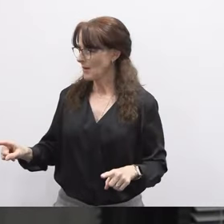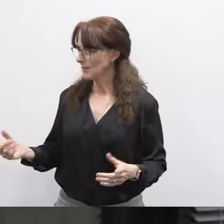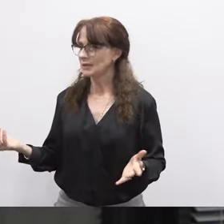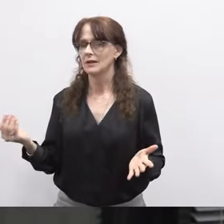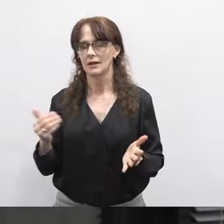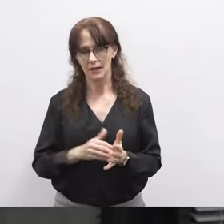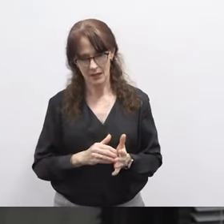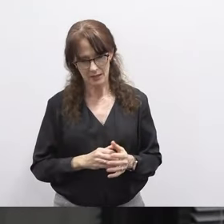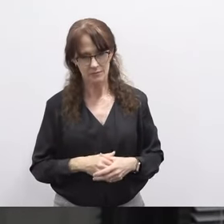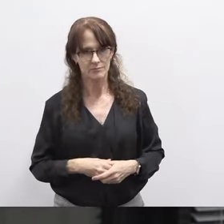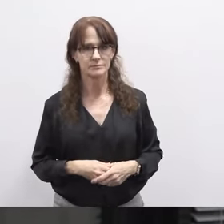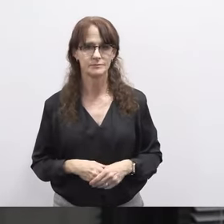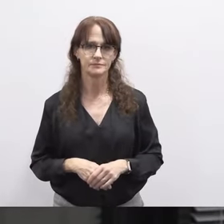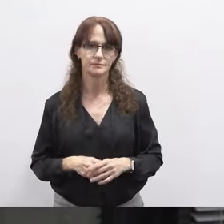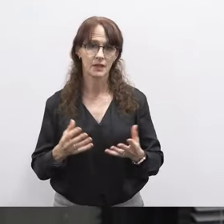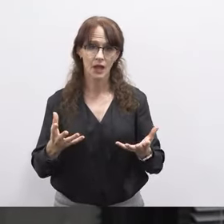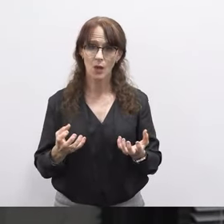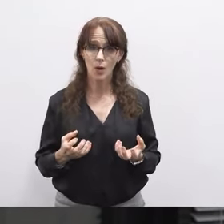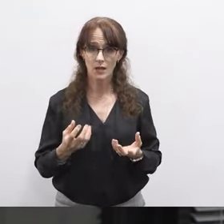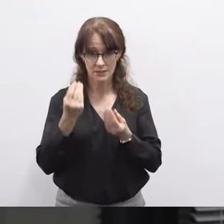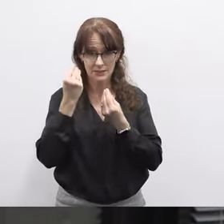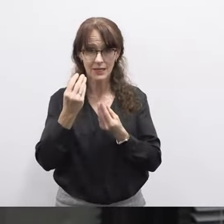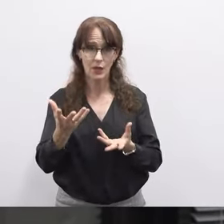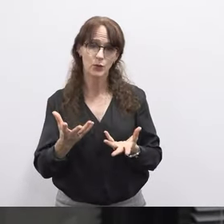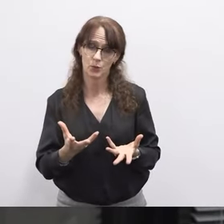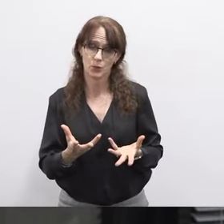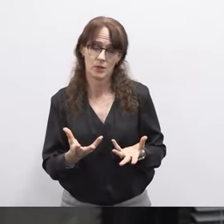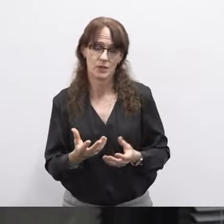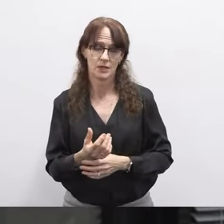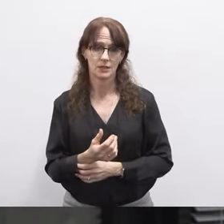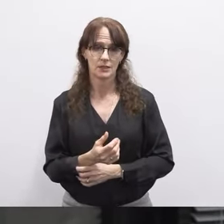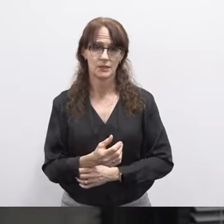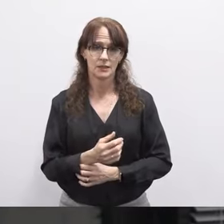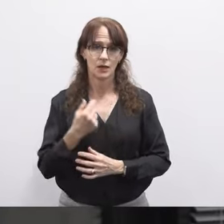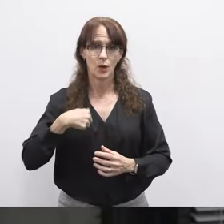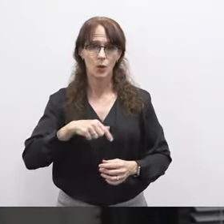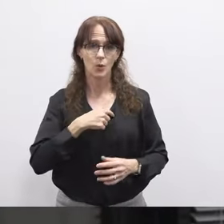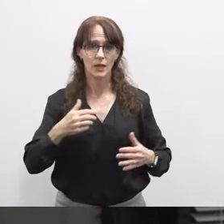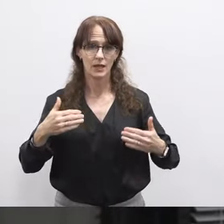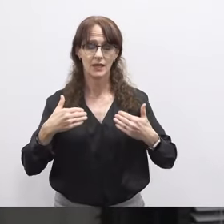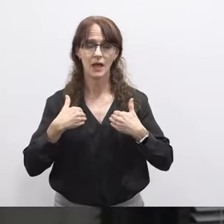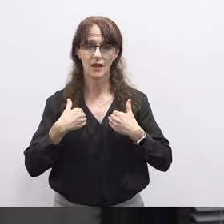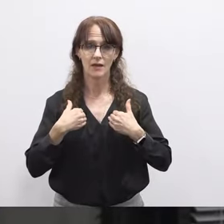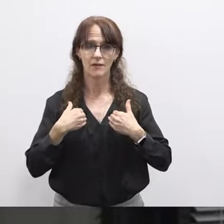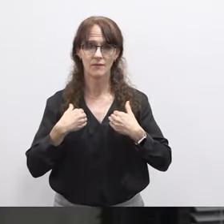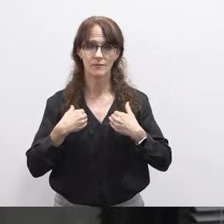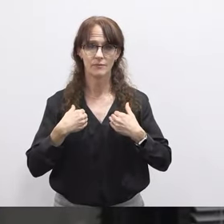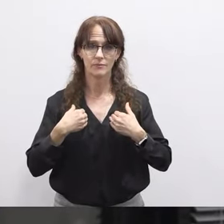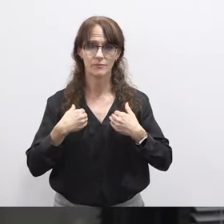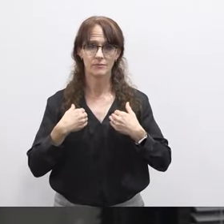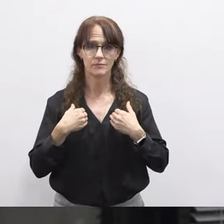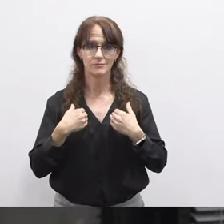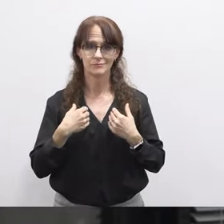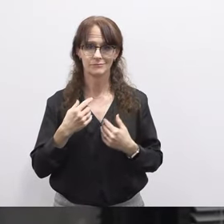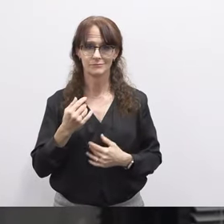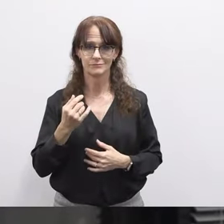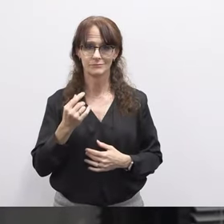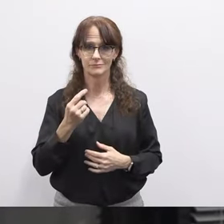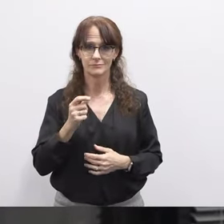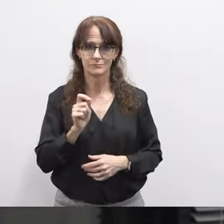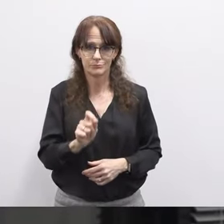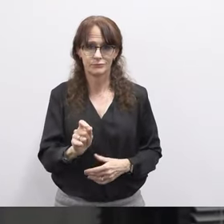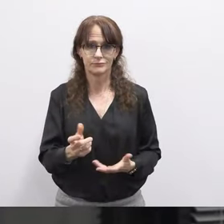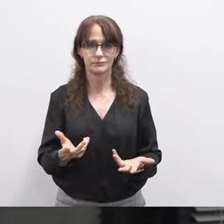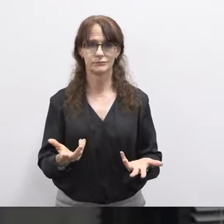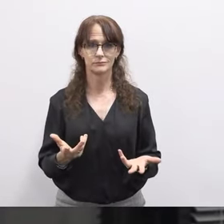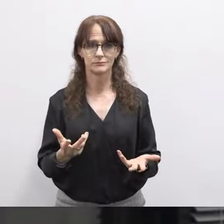again. So I just wanted to tell you guys that we have a stalemate.